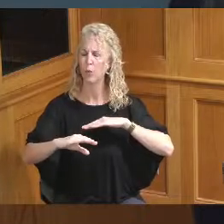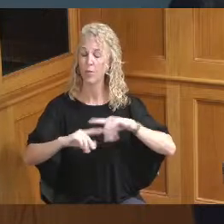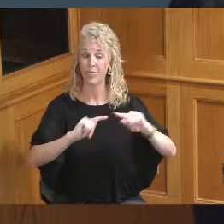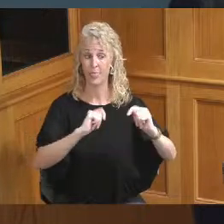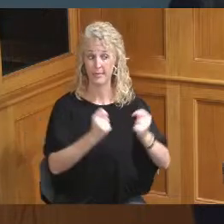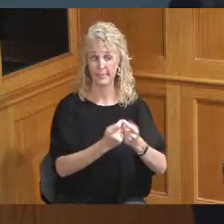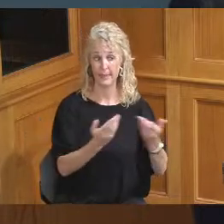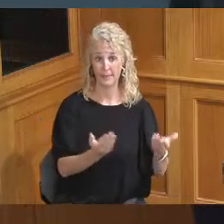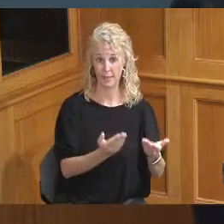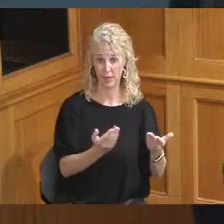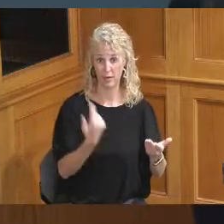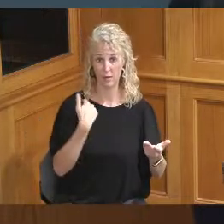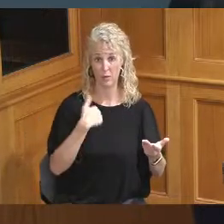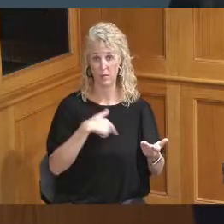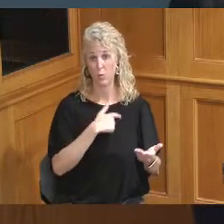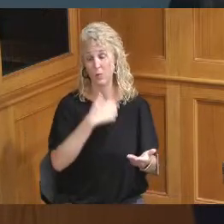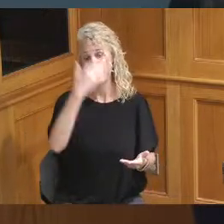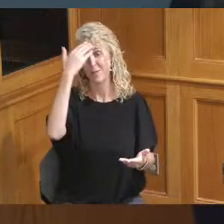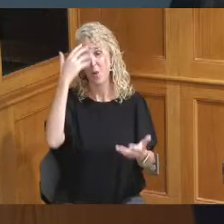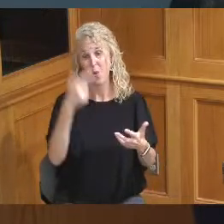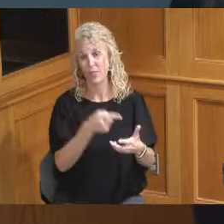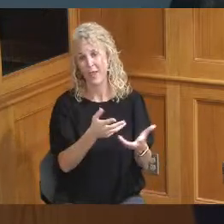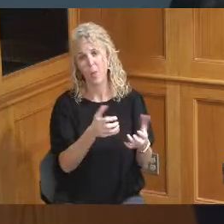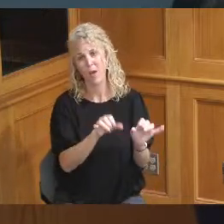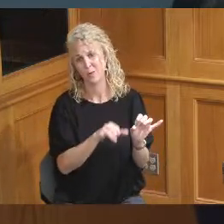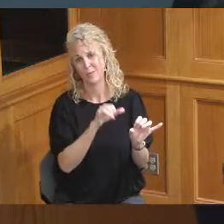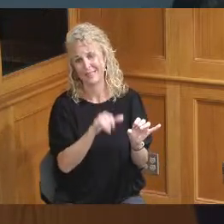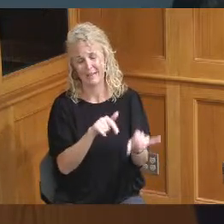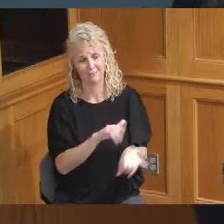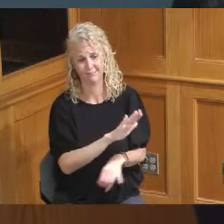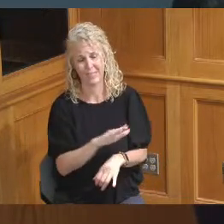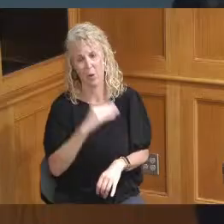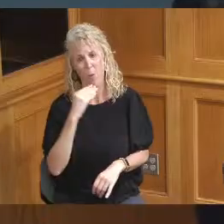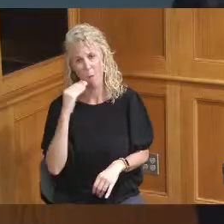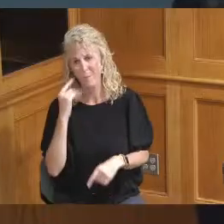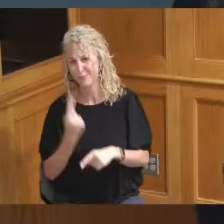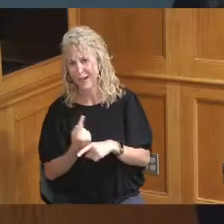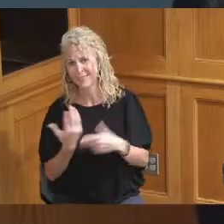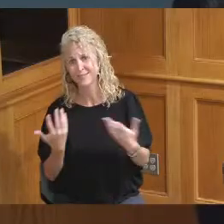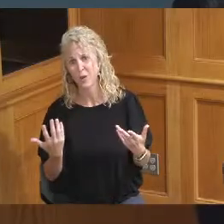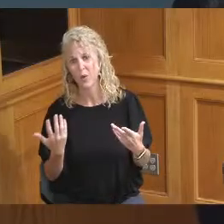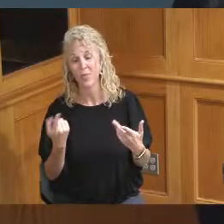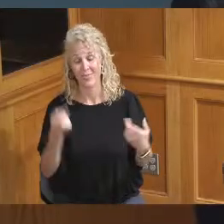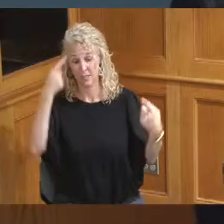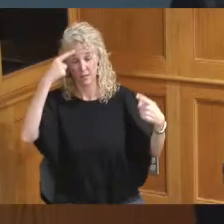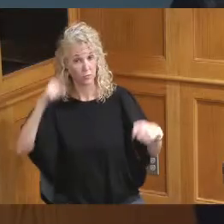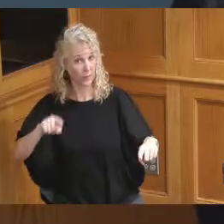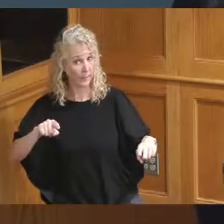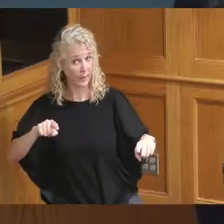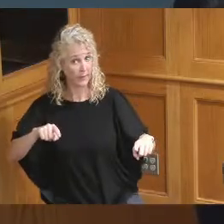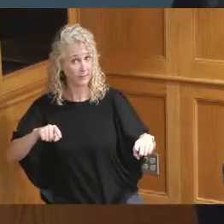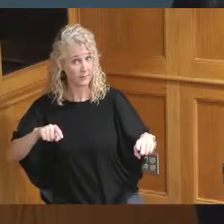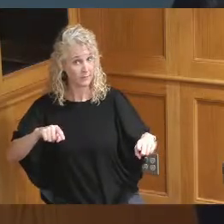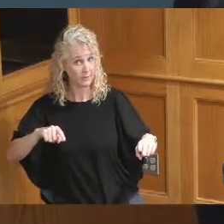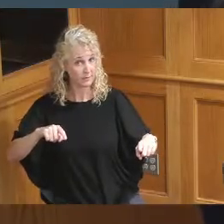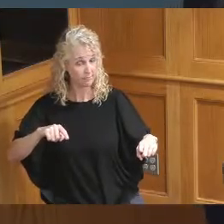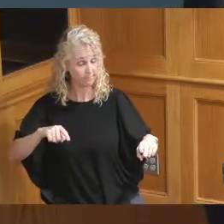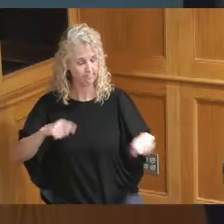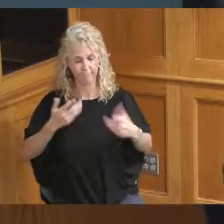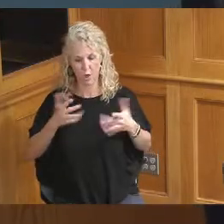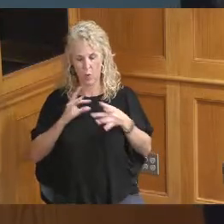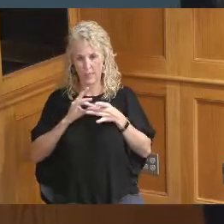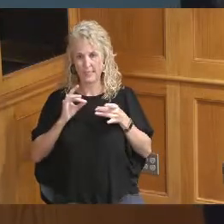here. We knew the Bengals wanted to stay here. We wanted to keep them here. And so this agreement is, as was stated,